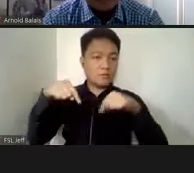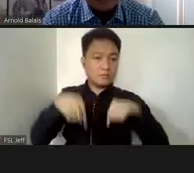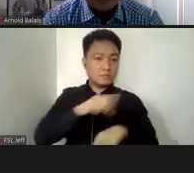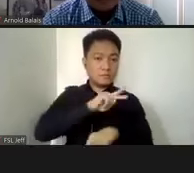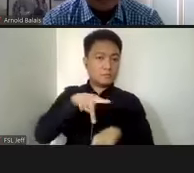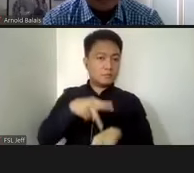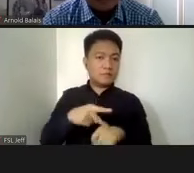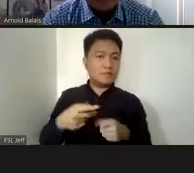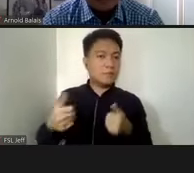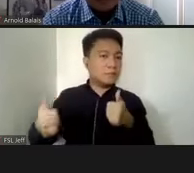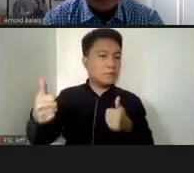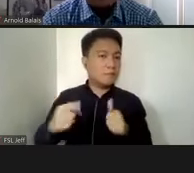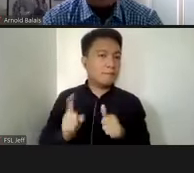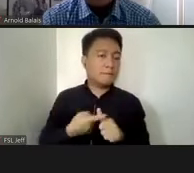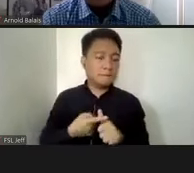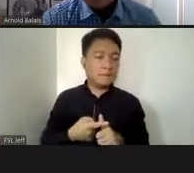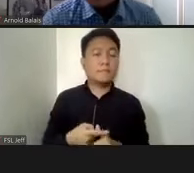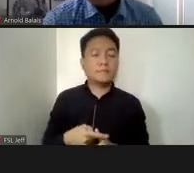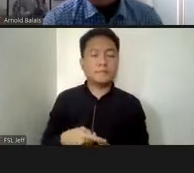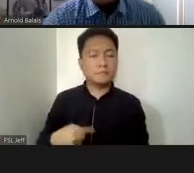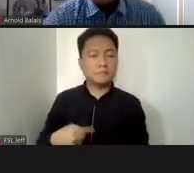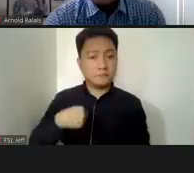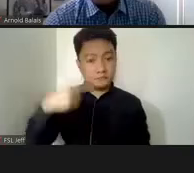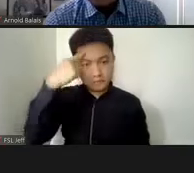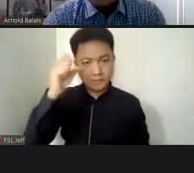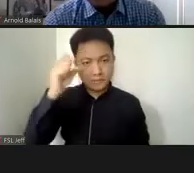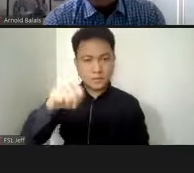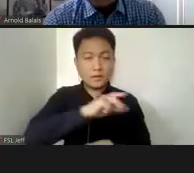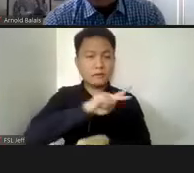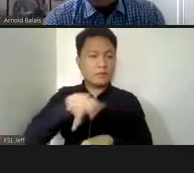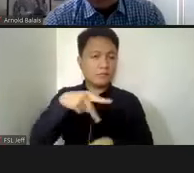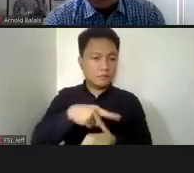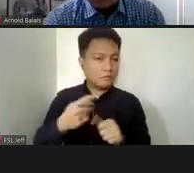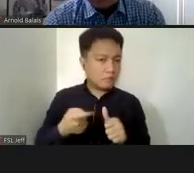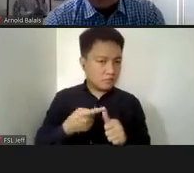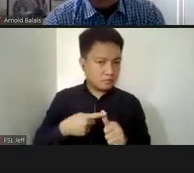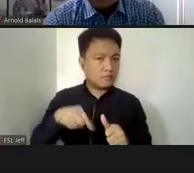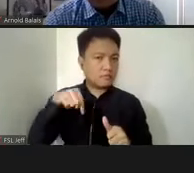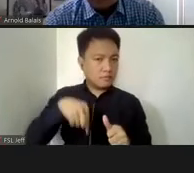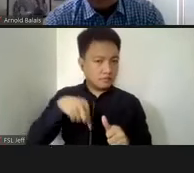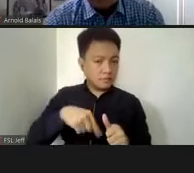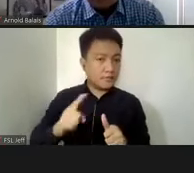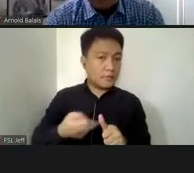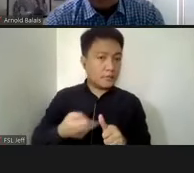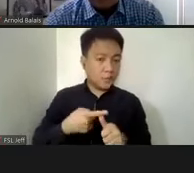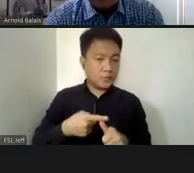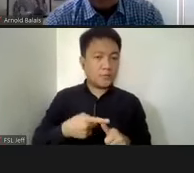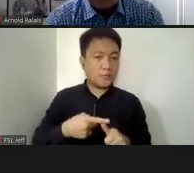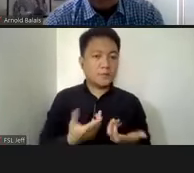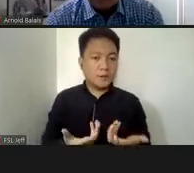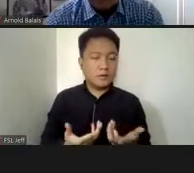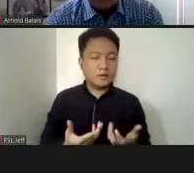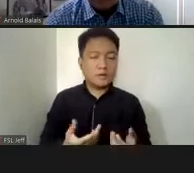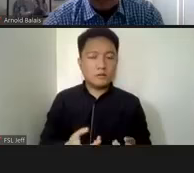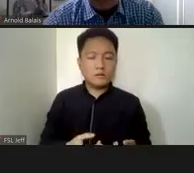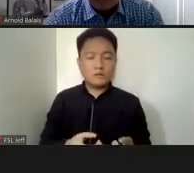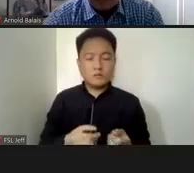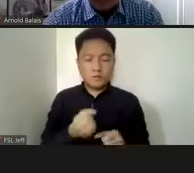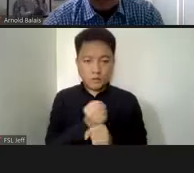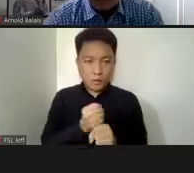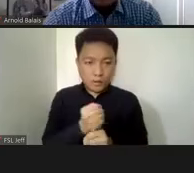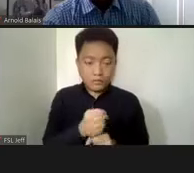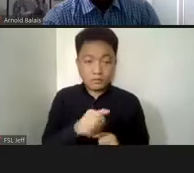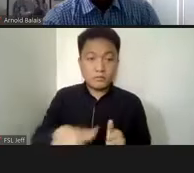coffee because we have good coffee here in our country. We are blessed because we have the